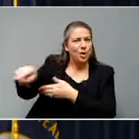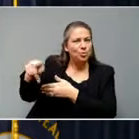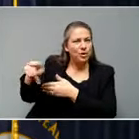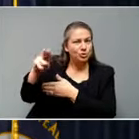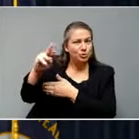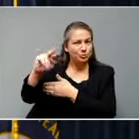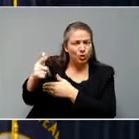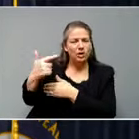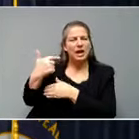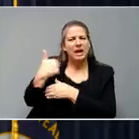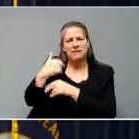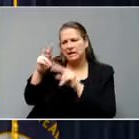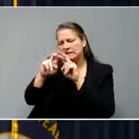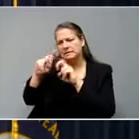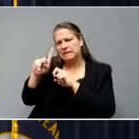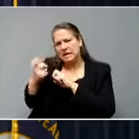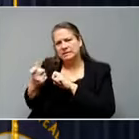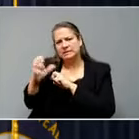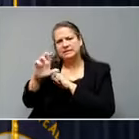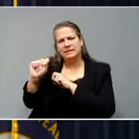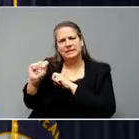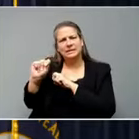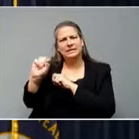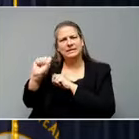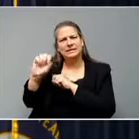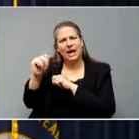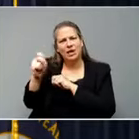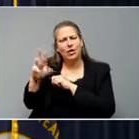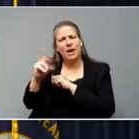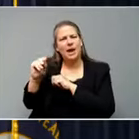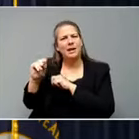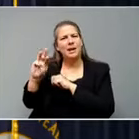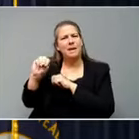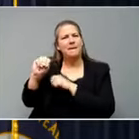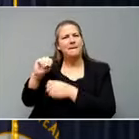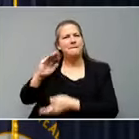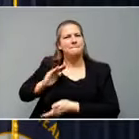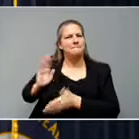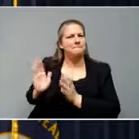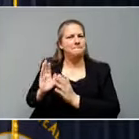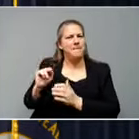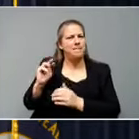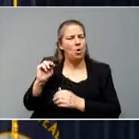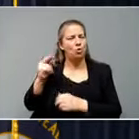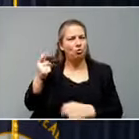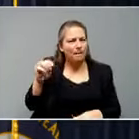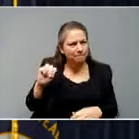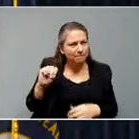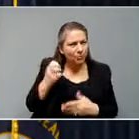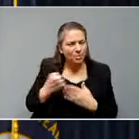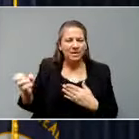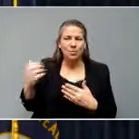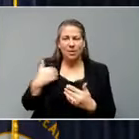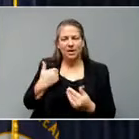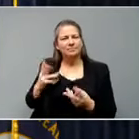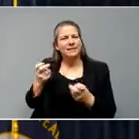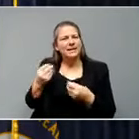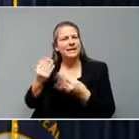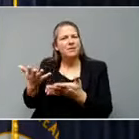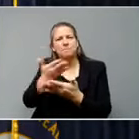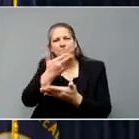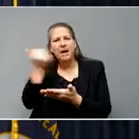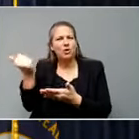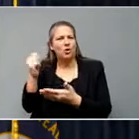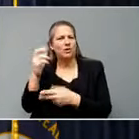diagnostic CT scanner and mammogram equipment. We're going to be able to provide better care to the people of that region. Leslie County Fiscal